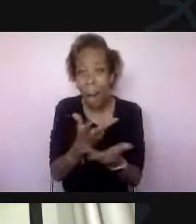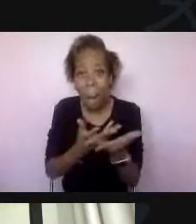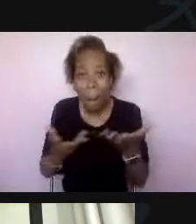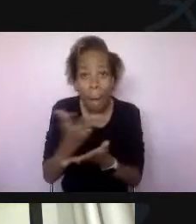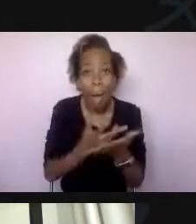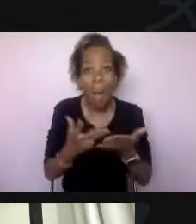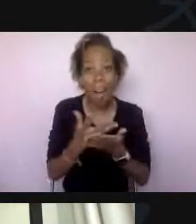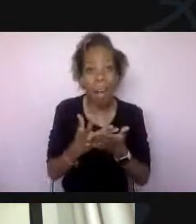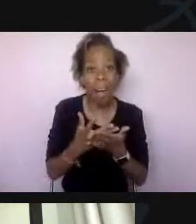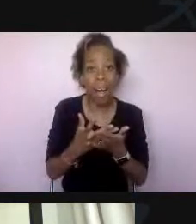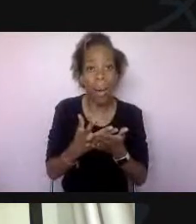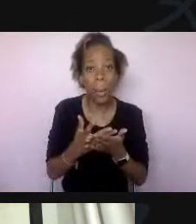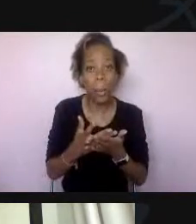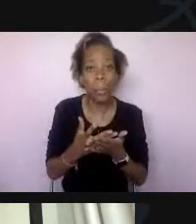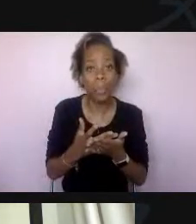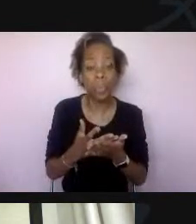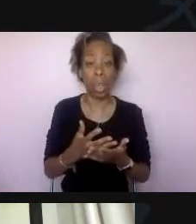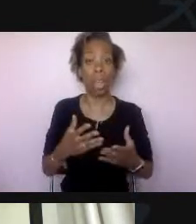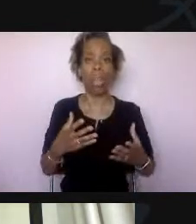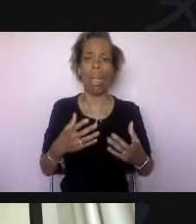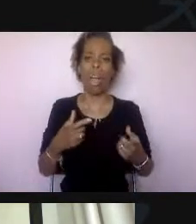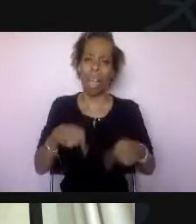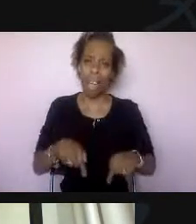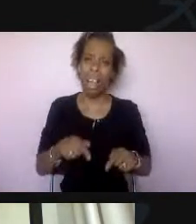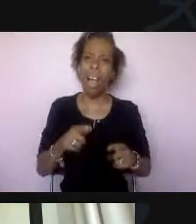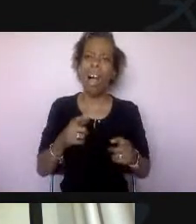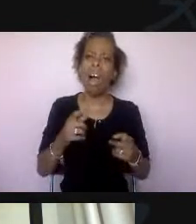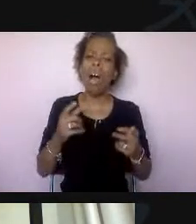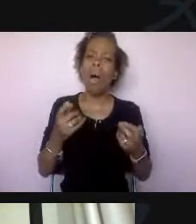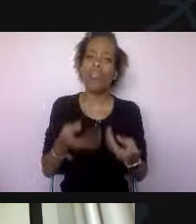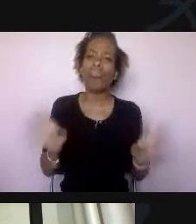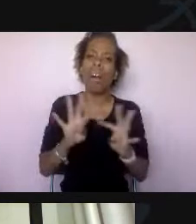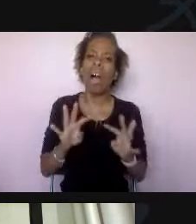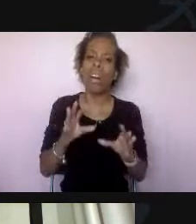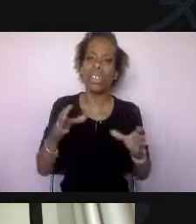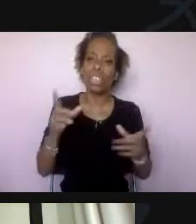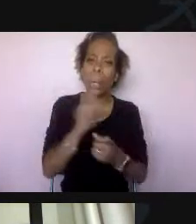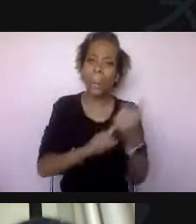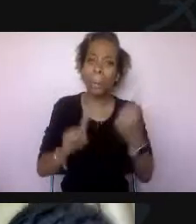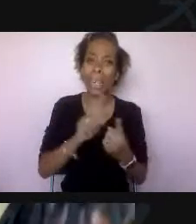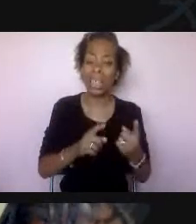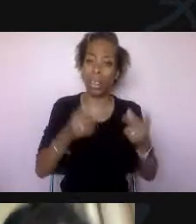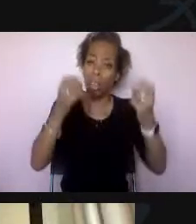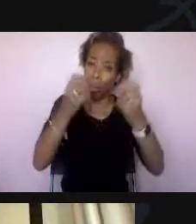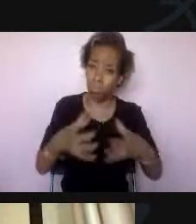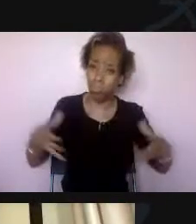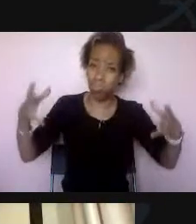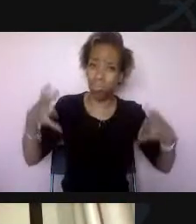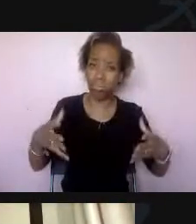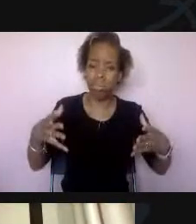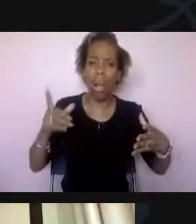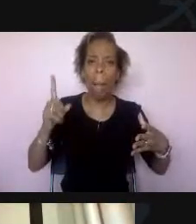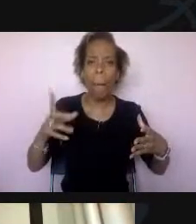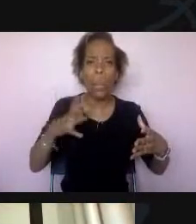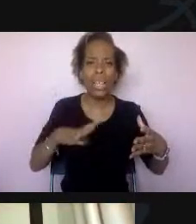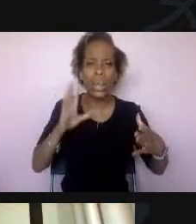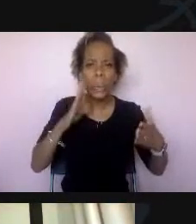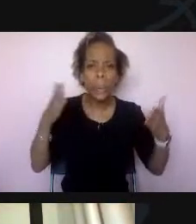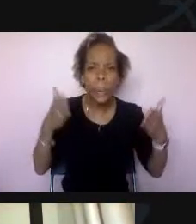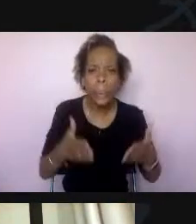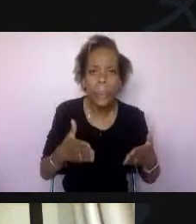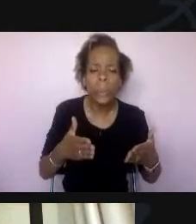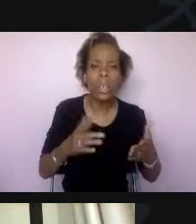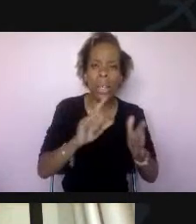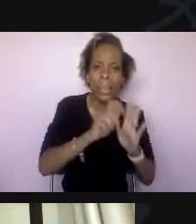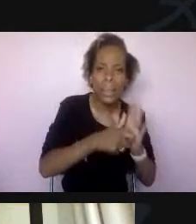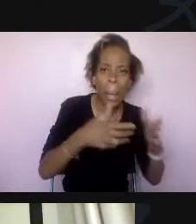sometimes we kind of have very big generic branch meetings, but we don't necessarily think about how we focus that down, how we talk to staff who've got disabilities, how we talk to Black workers,